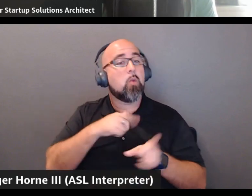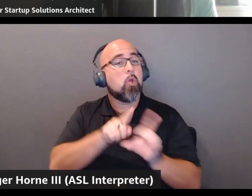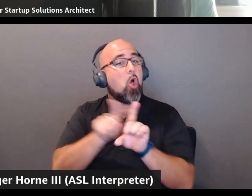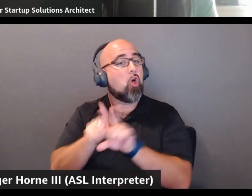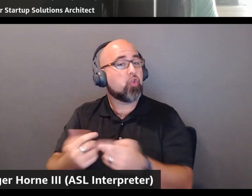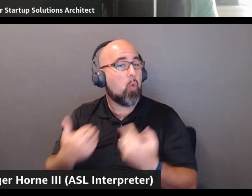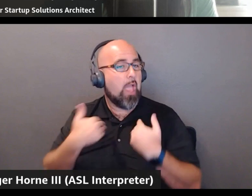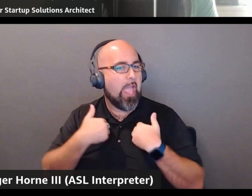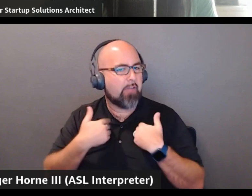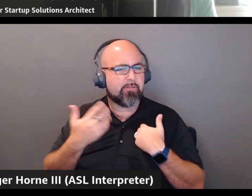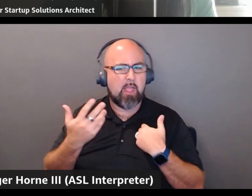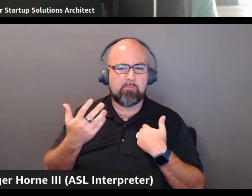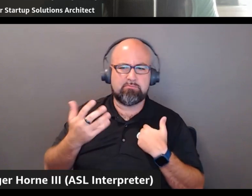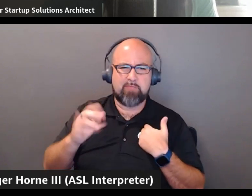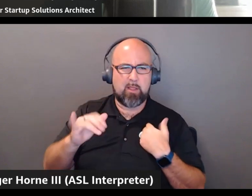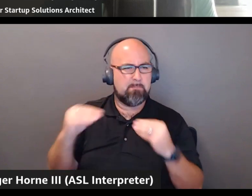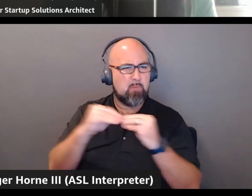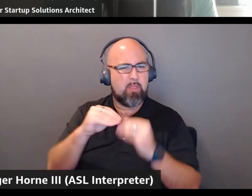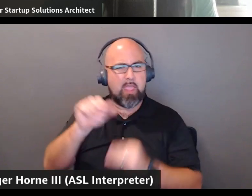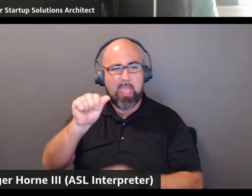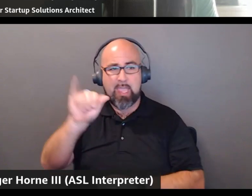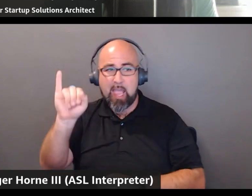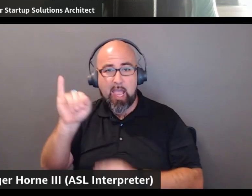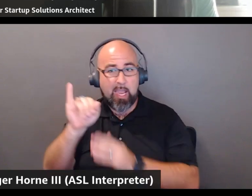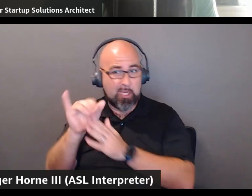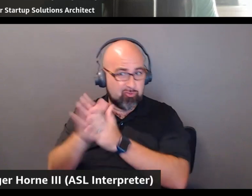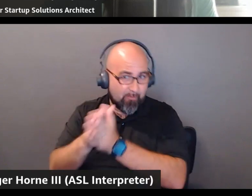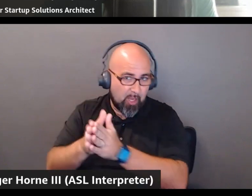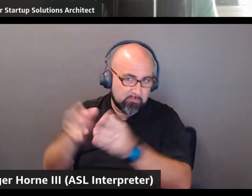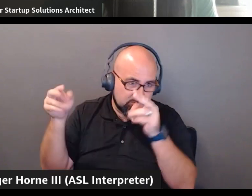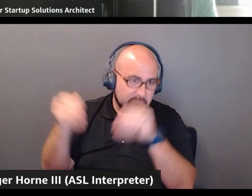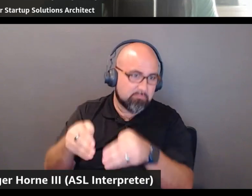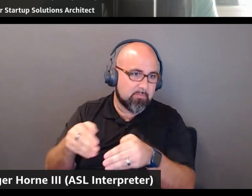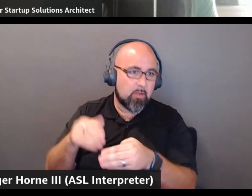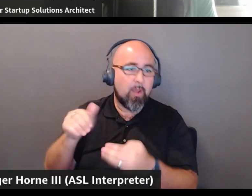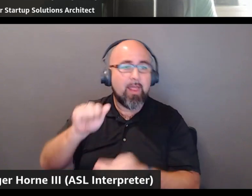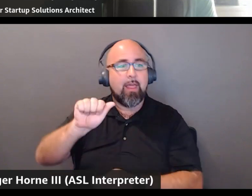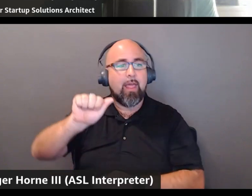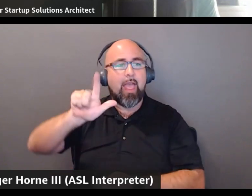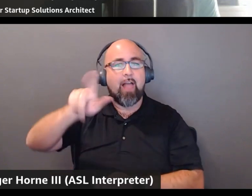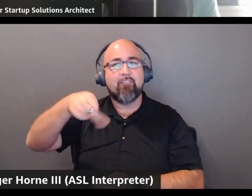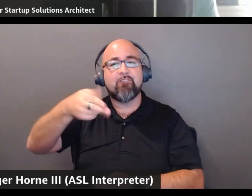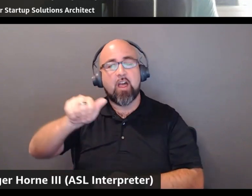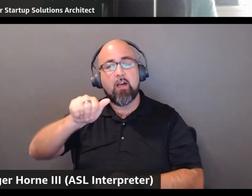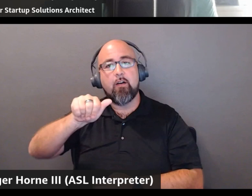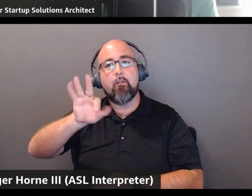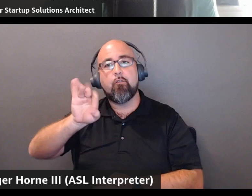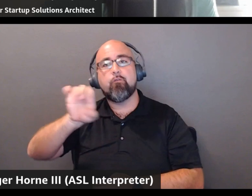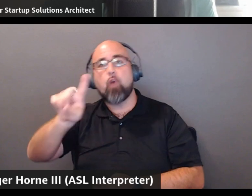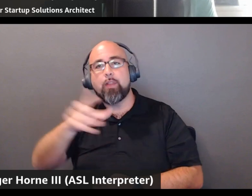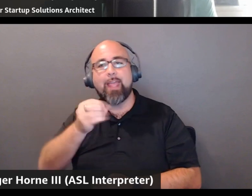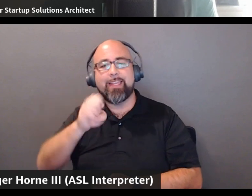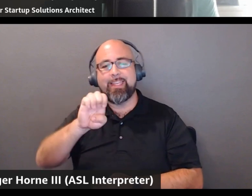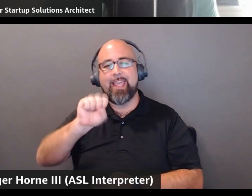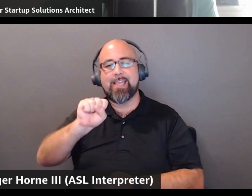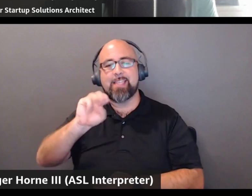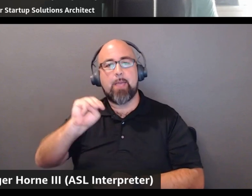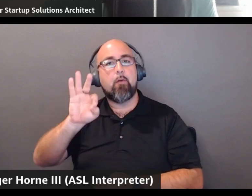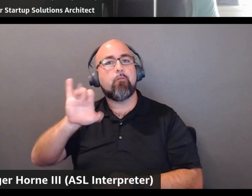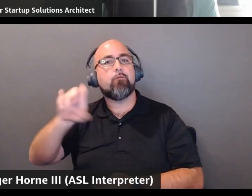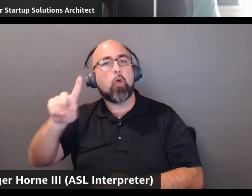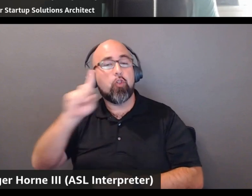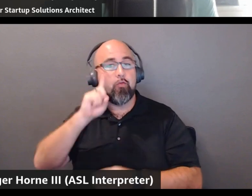are the more of the AI-driven pipelines, are AlphaFold and ESMFold for protein structure